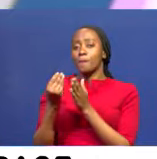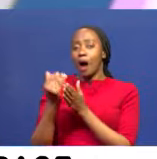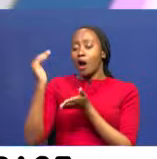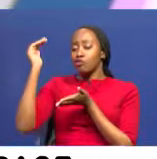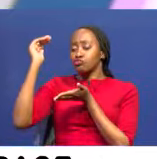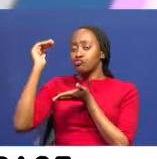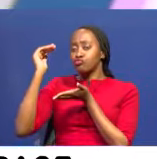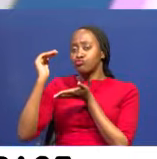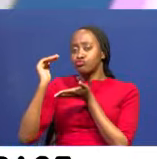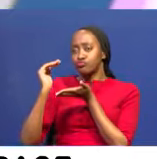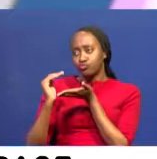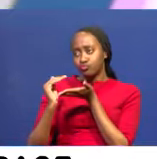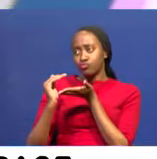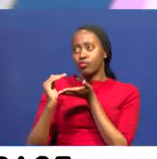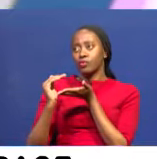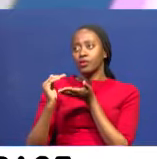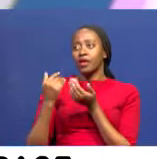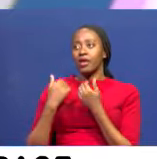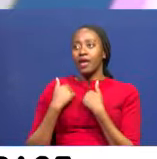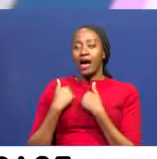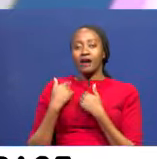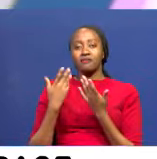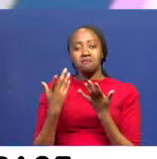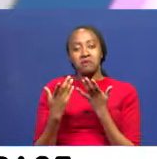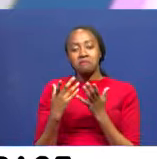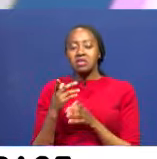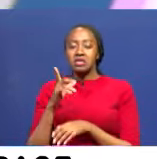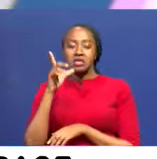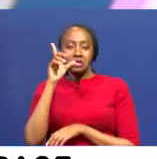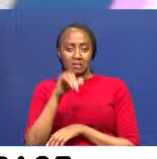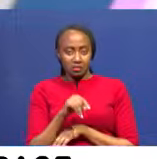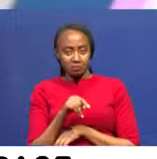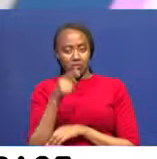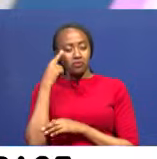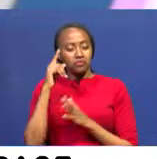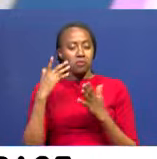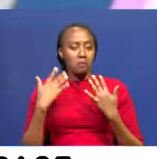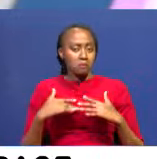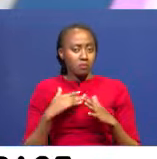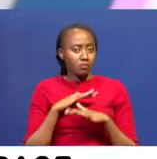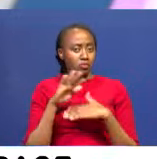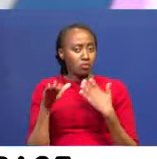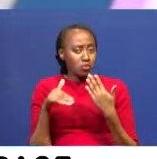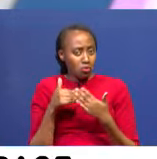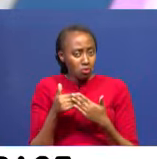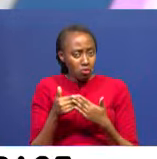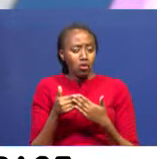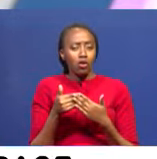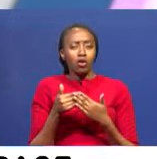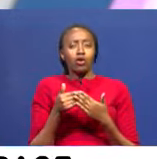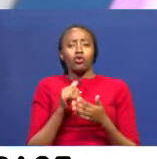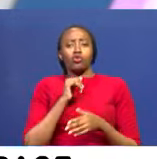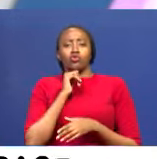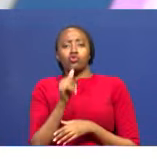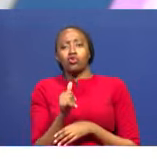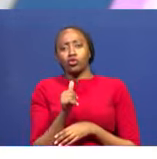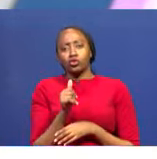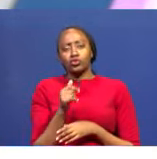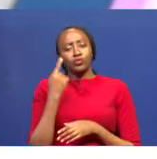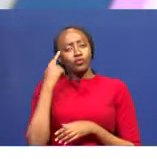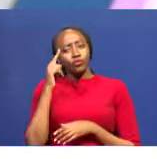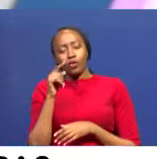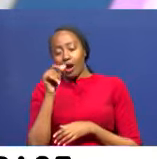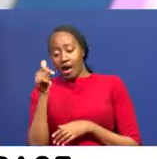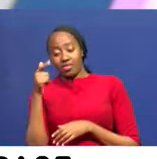would say, quote unquote, the affordability of the population and not necessarily the affordability of the other